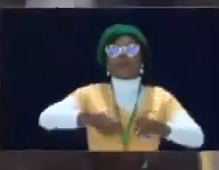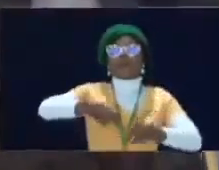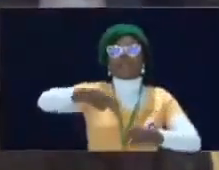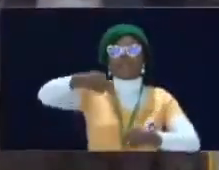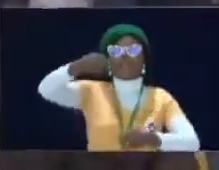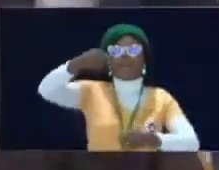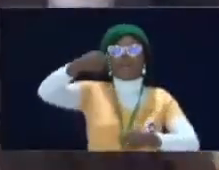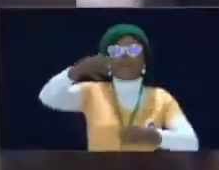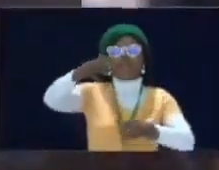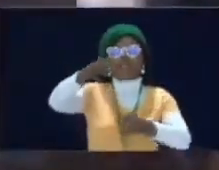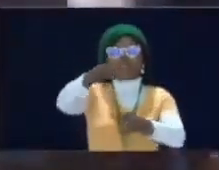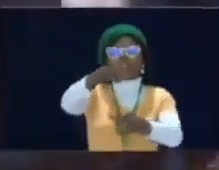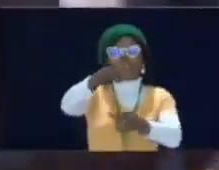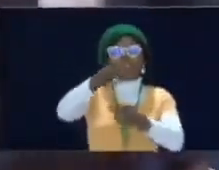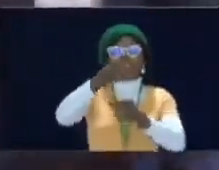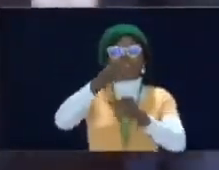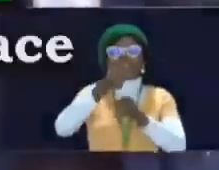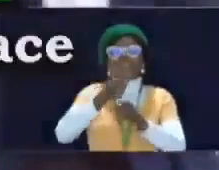greaty